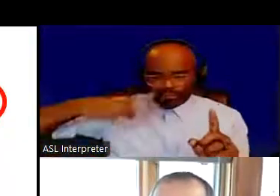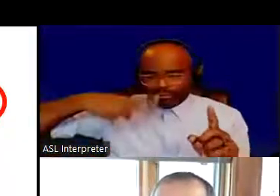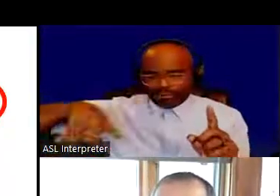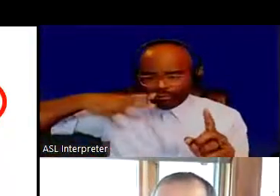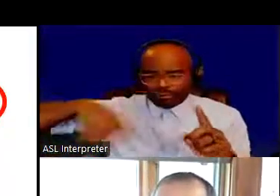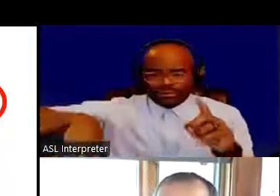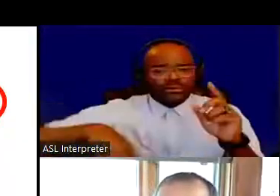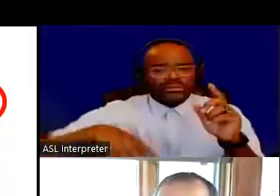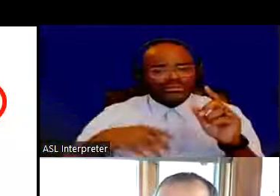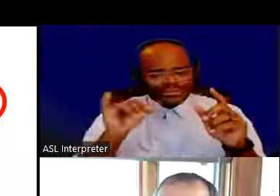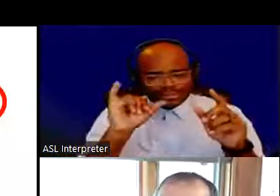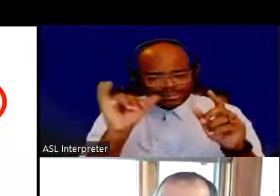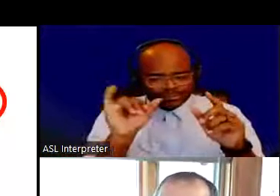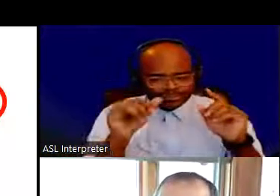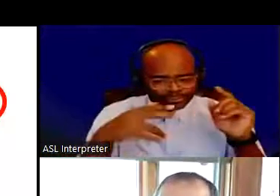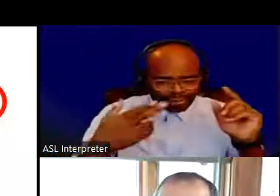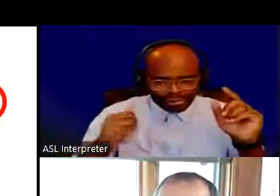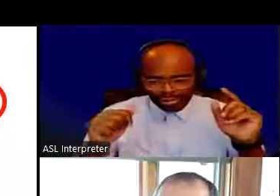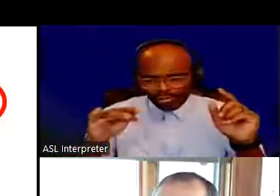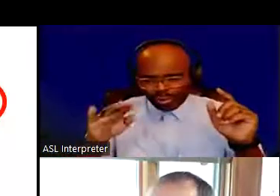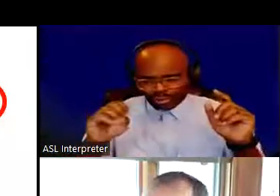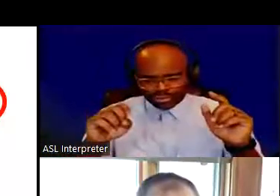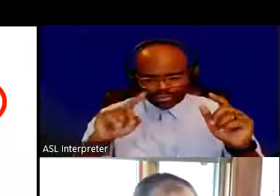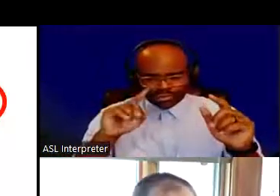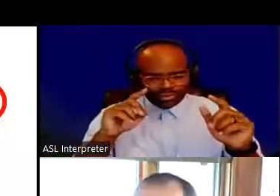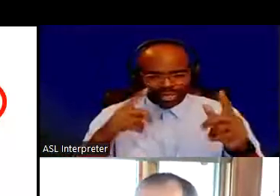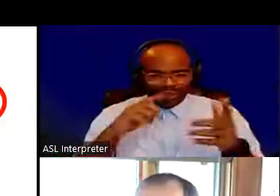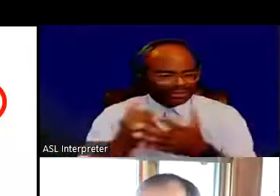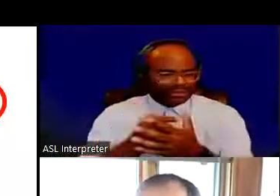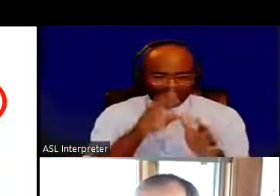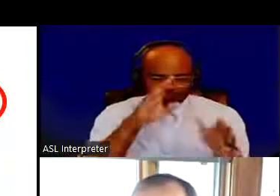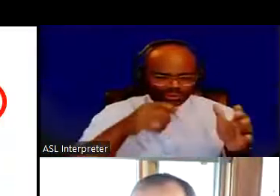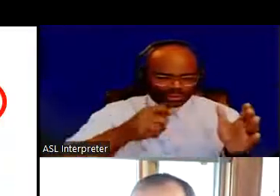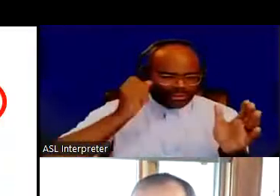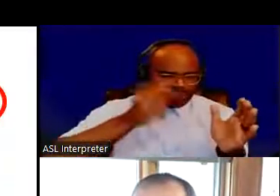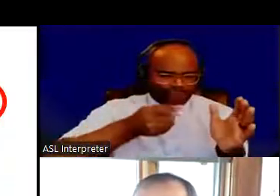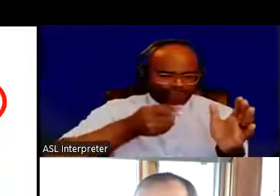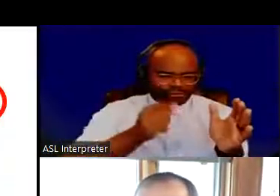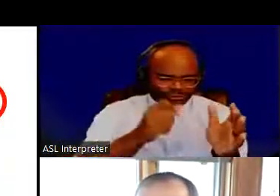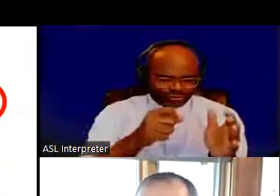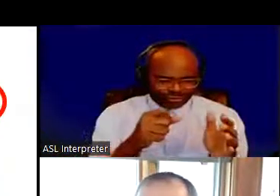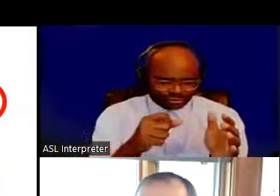that hardware store that is puzzlingly all hammers.